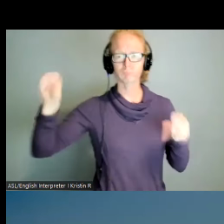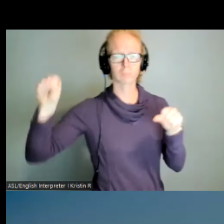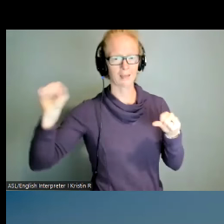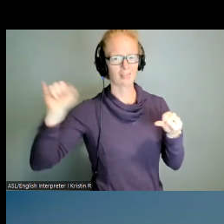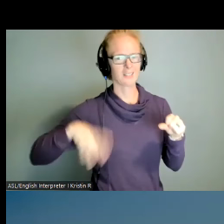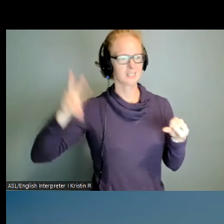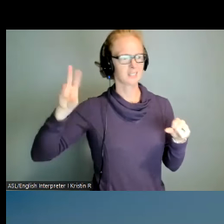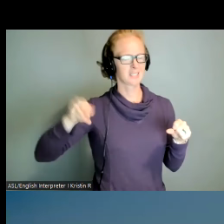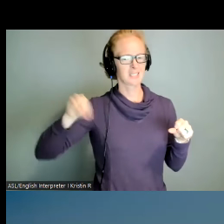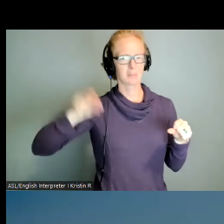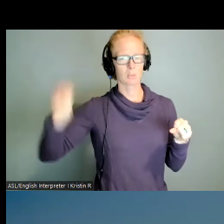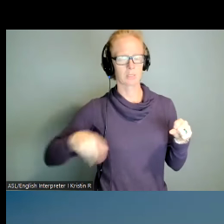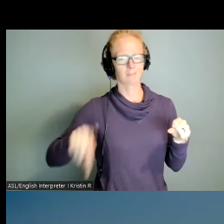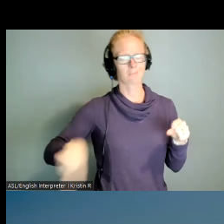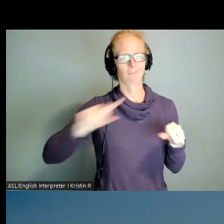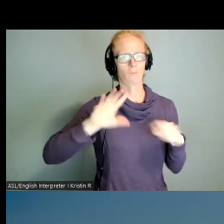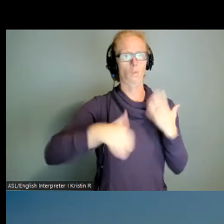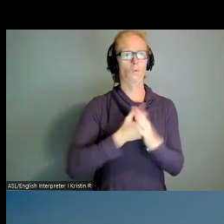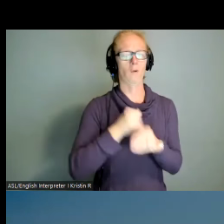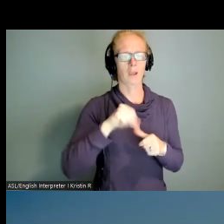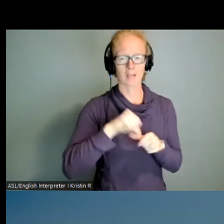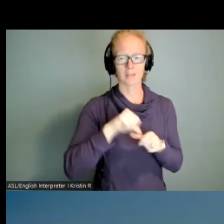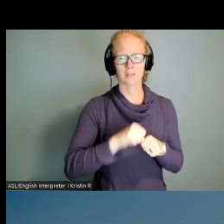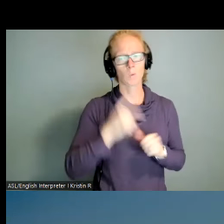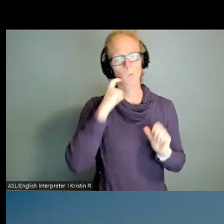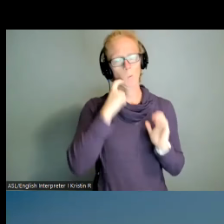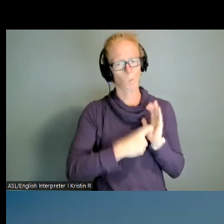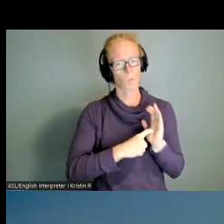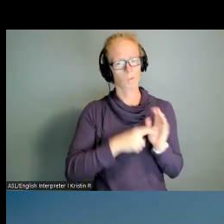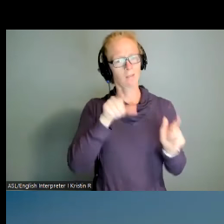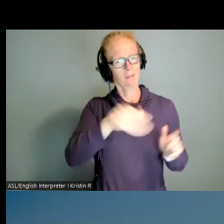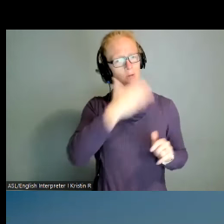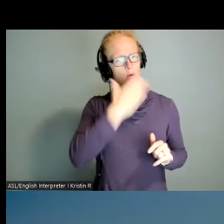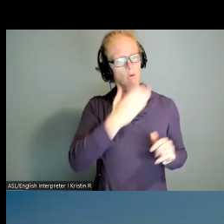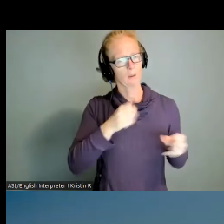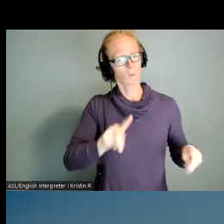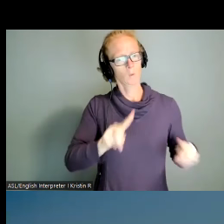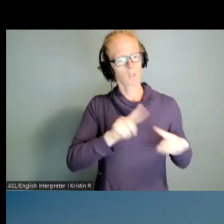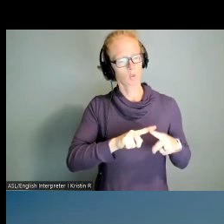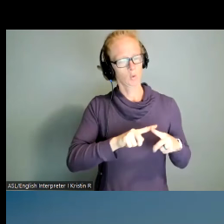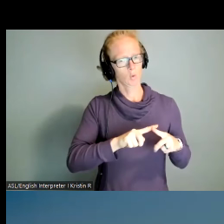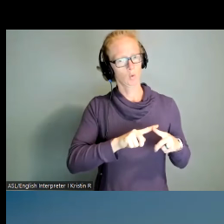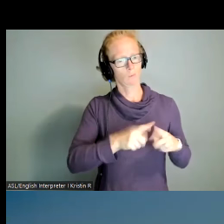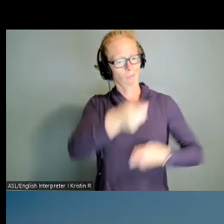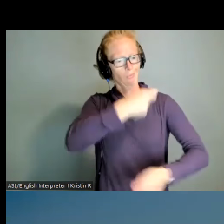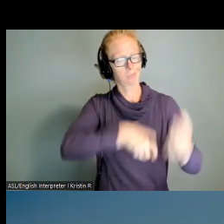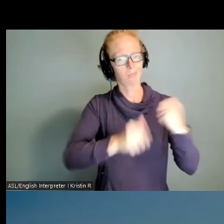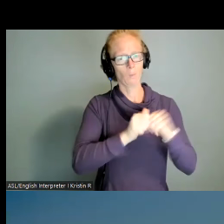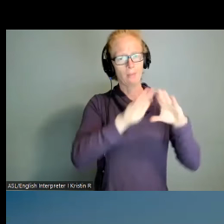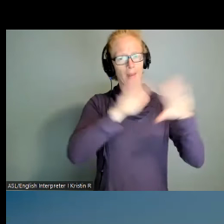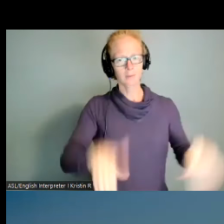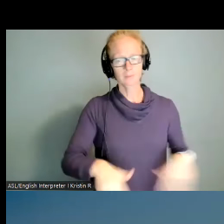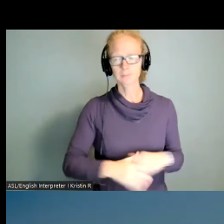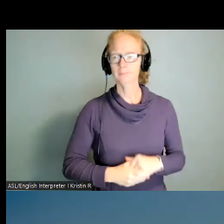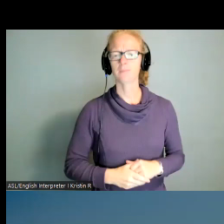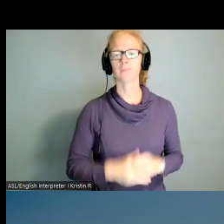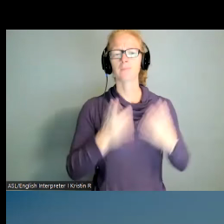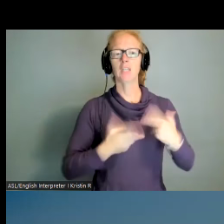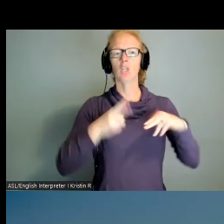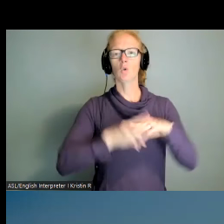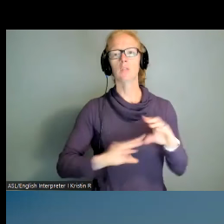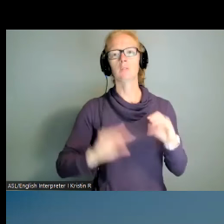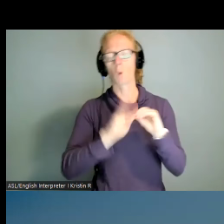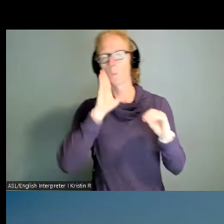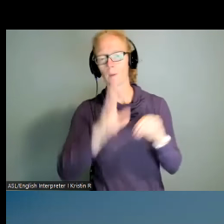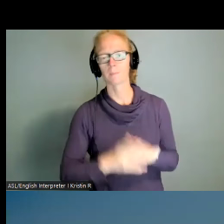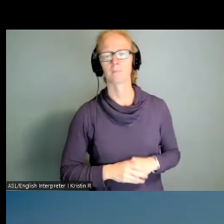of all gas stations. So as you can see, there is an opportunity that will only get bigger. There are over 8,000